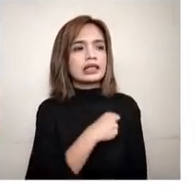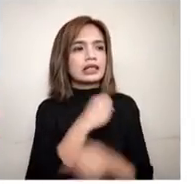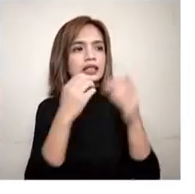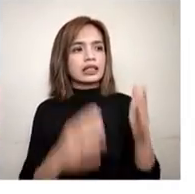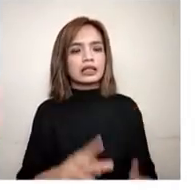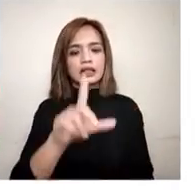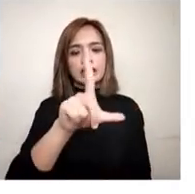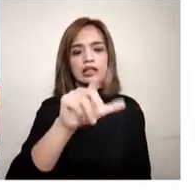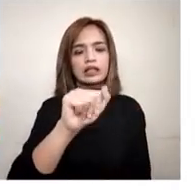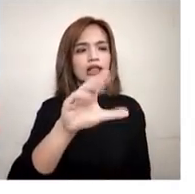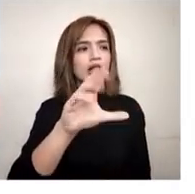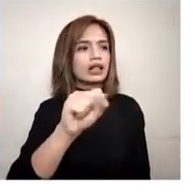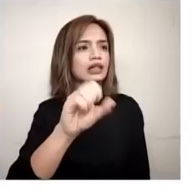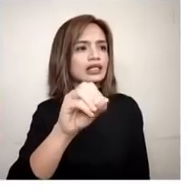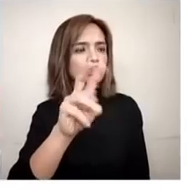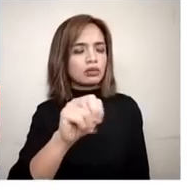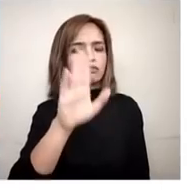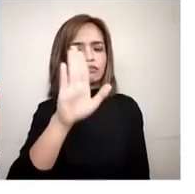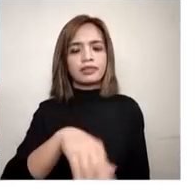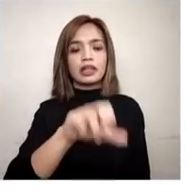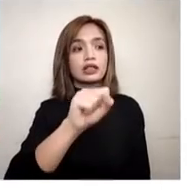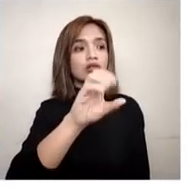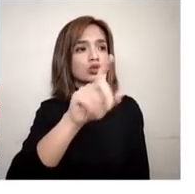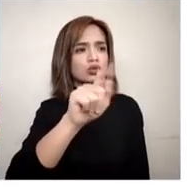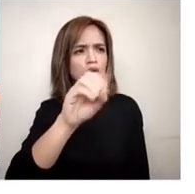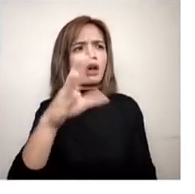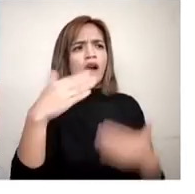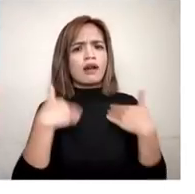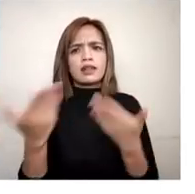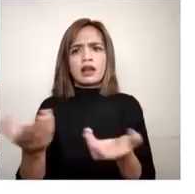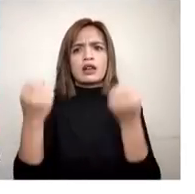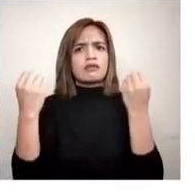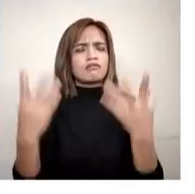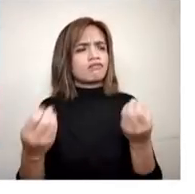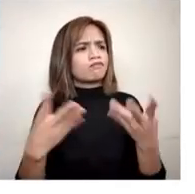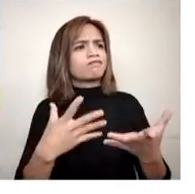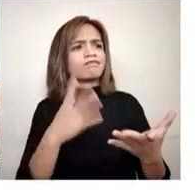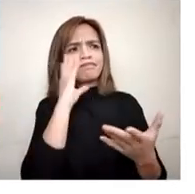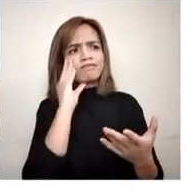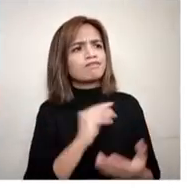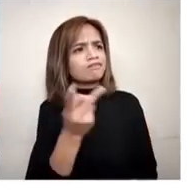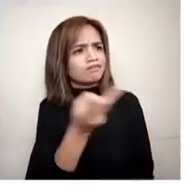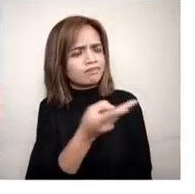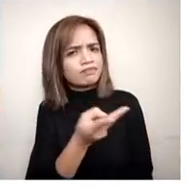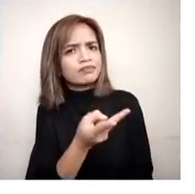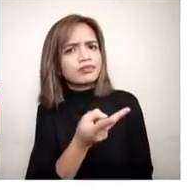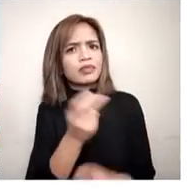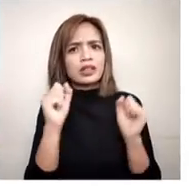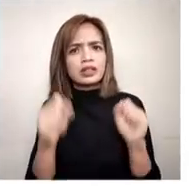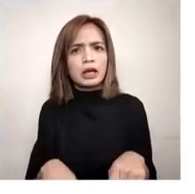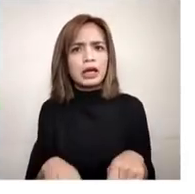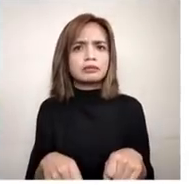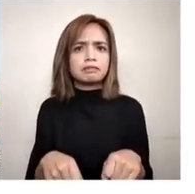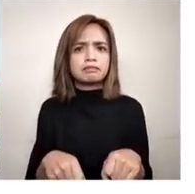have a wealth of legislative experience between them that could very well